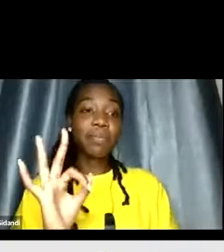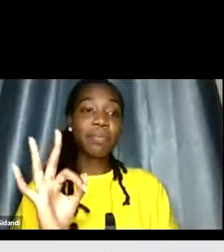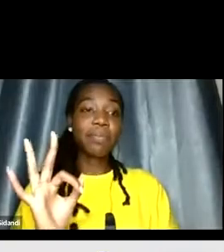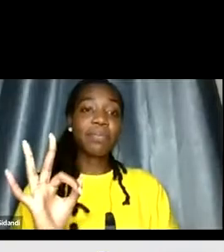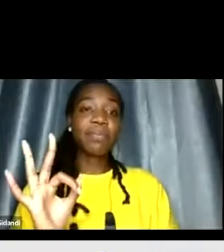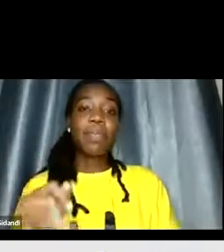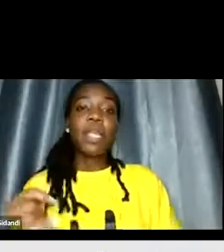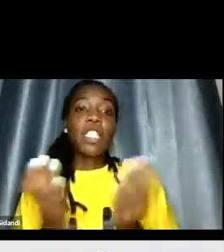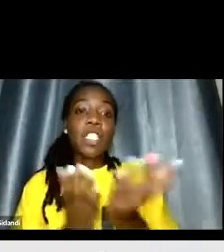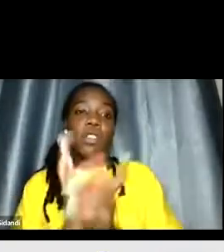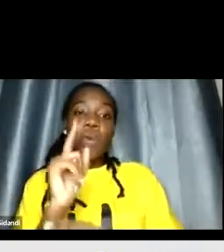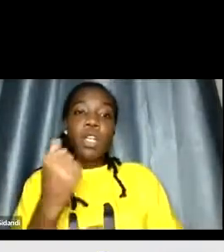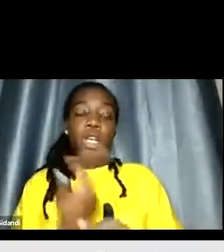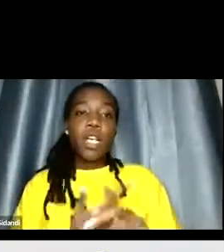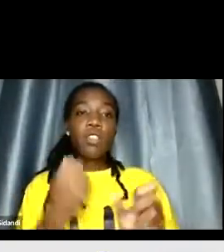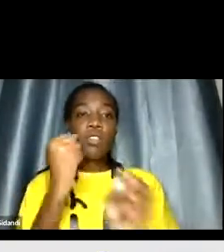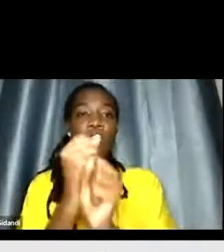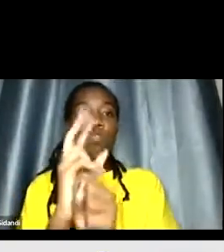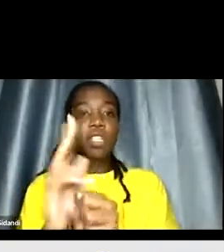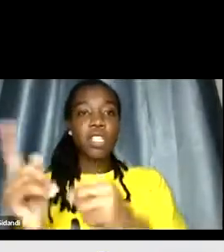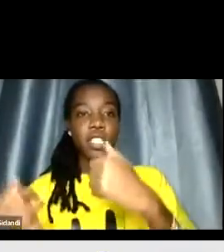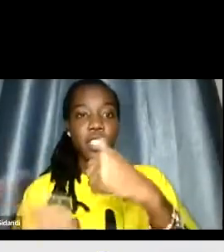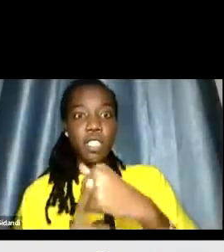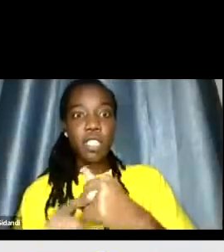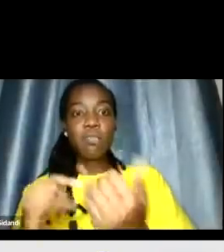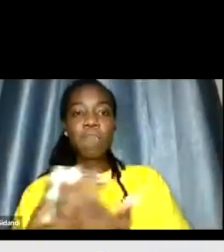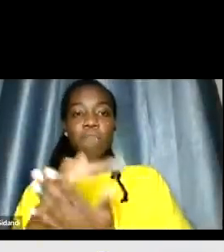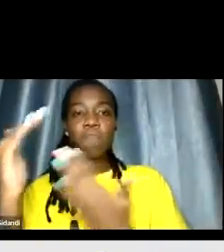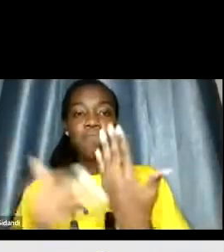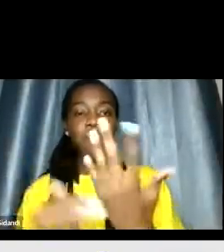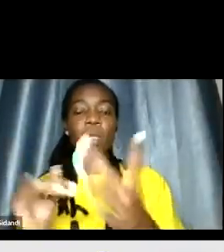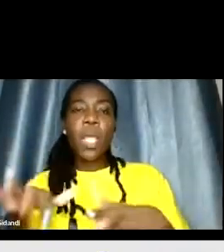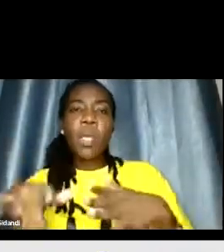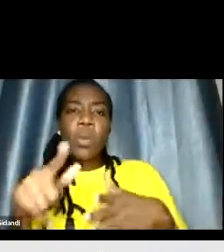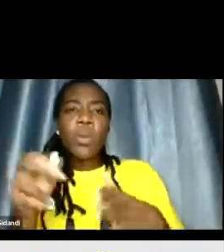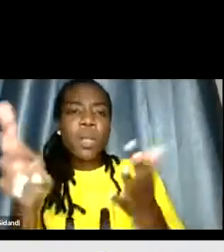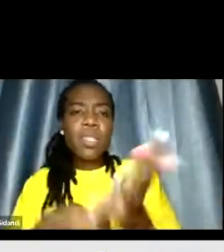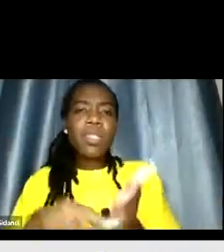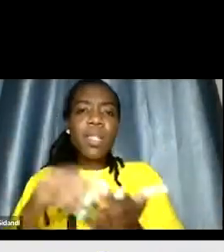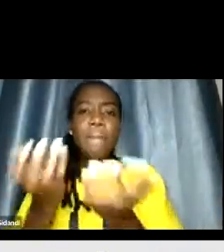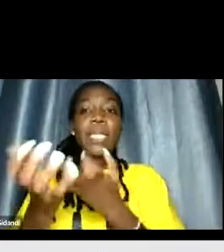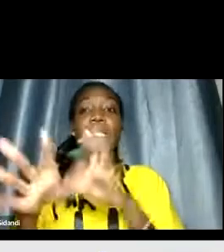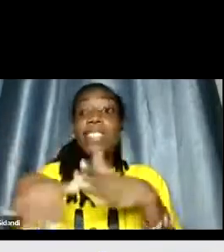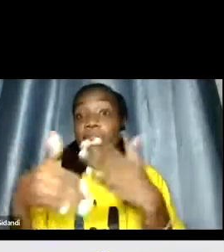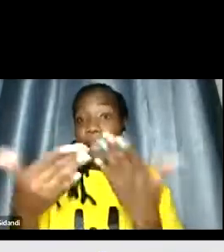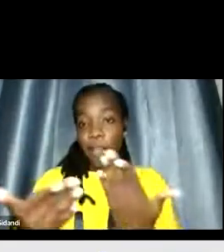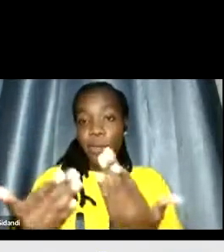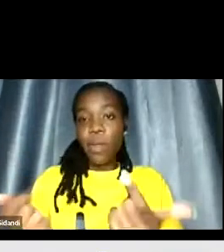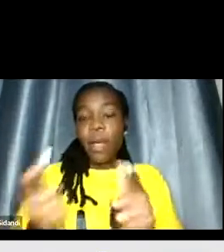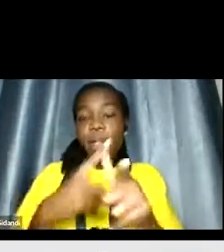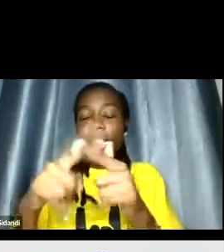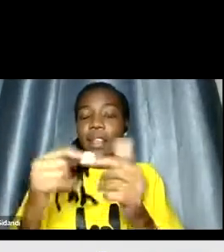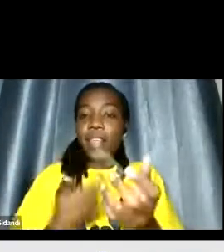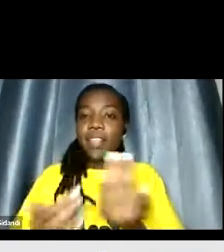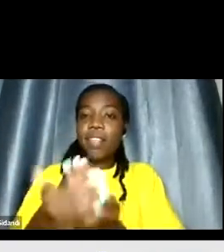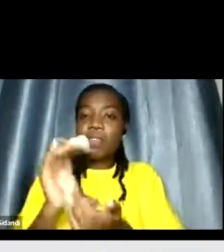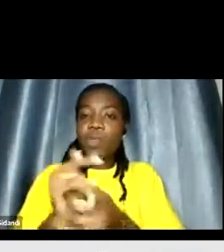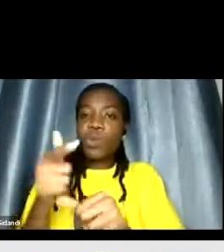did 26 episodes. We started with how do you register a business? We also covered how do you communicate